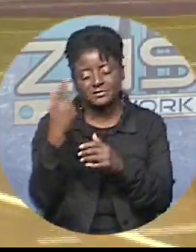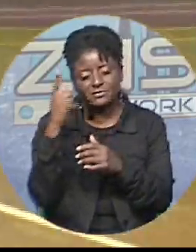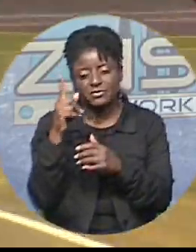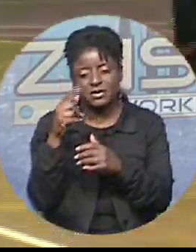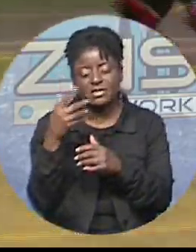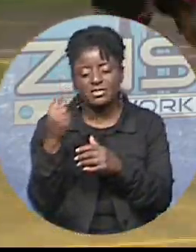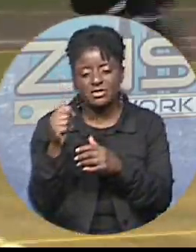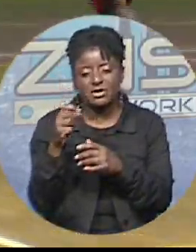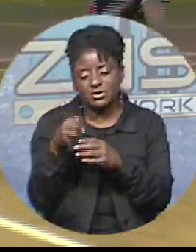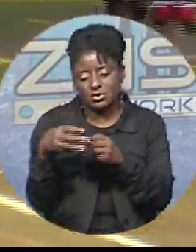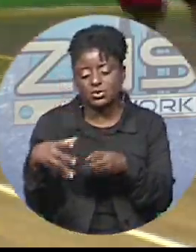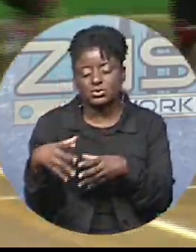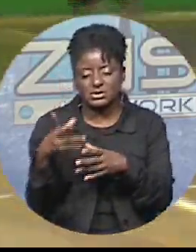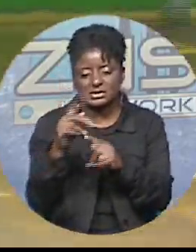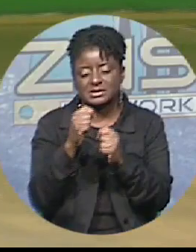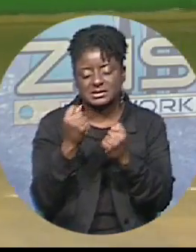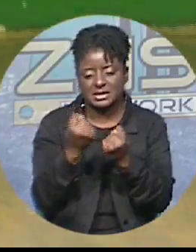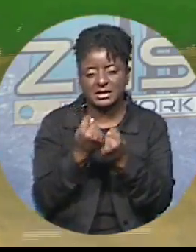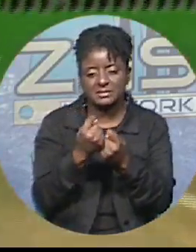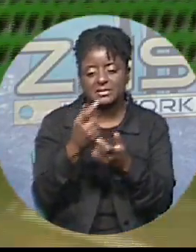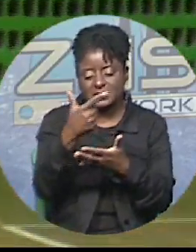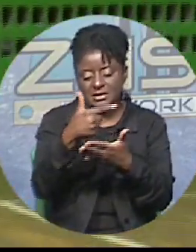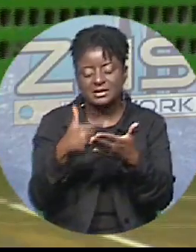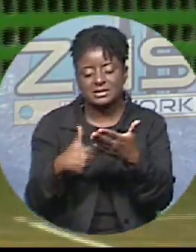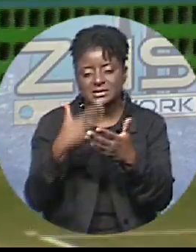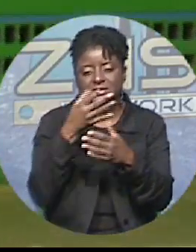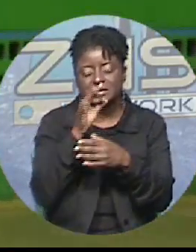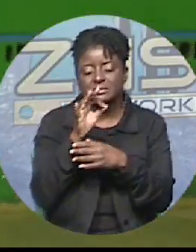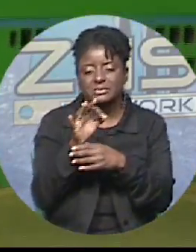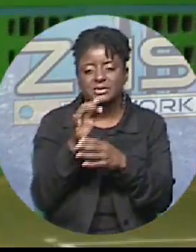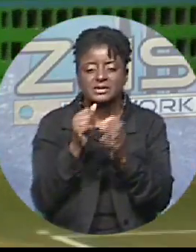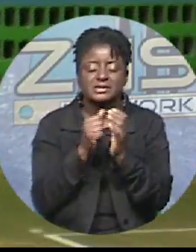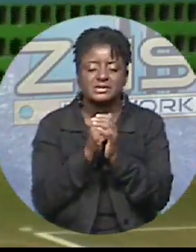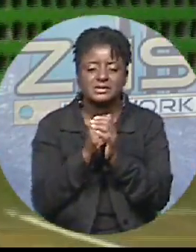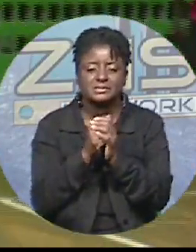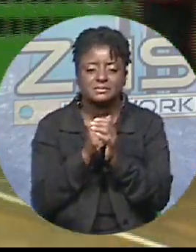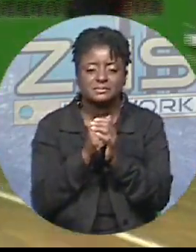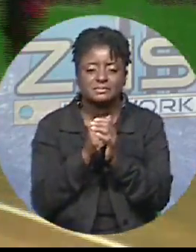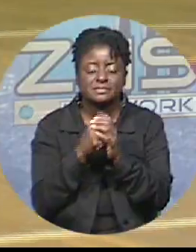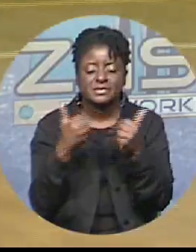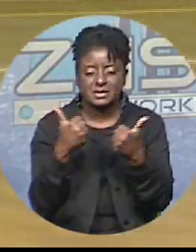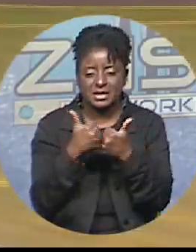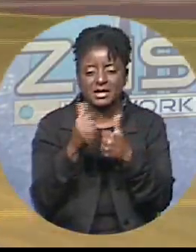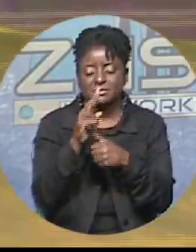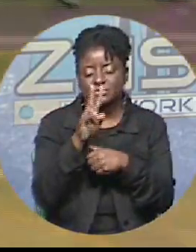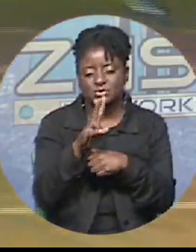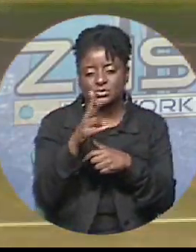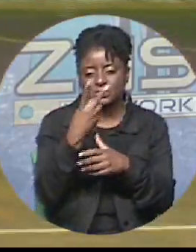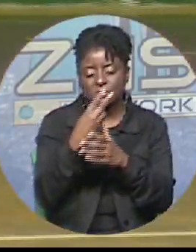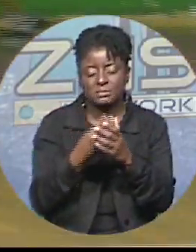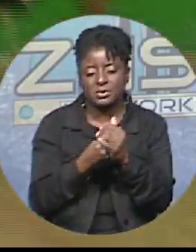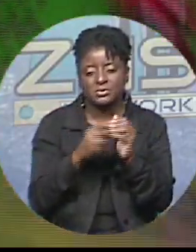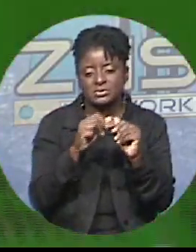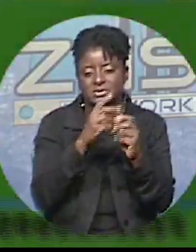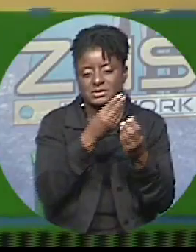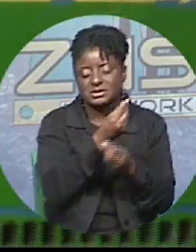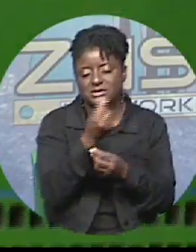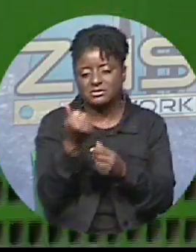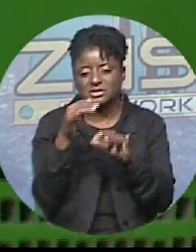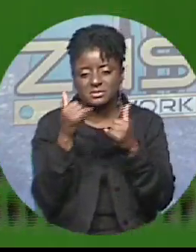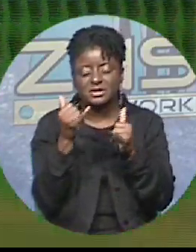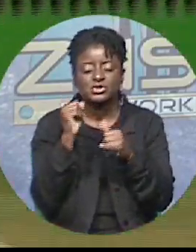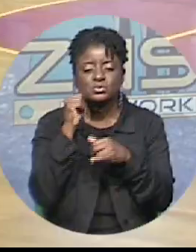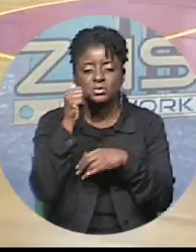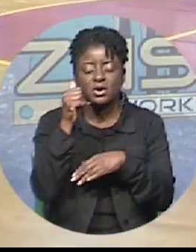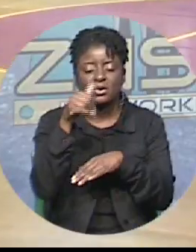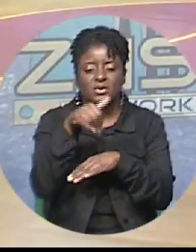12 points and 17 rebounds, while Christine Sinclair, she added 10 points. Game 2 in both series will be played tomorrow night. The